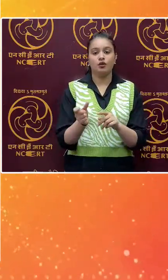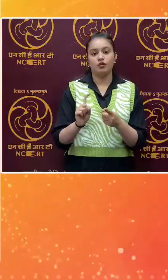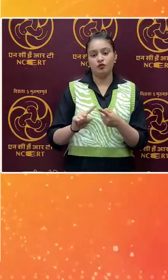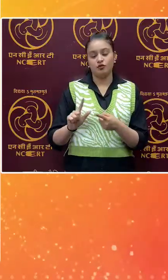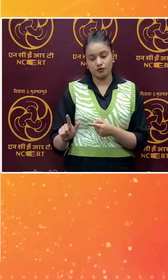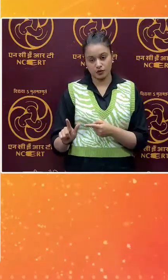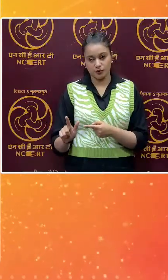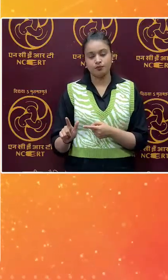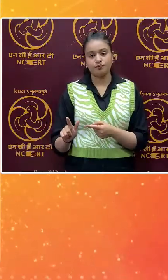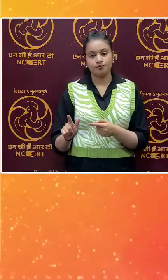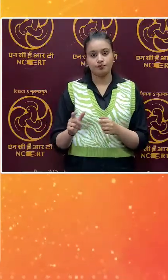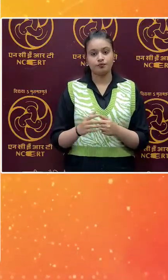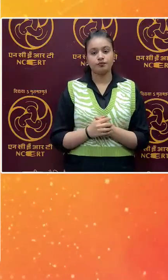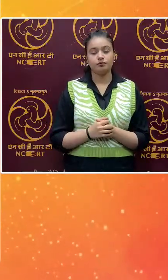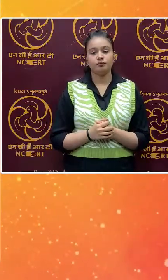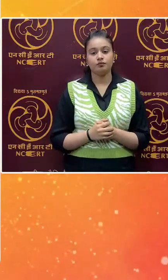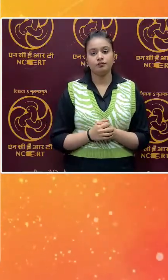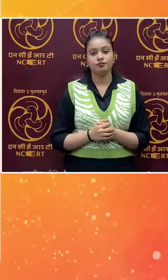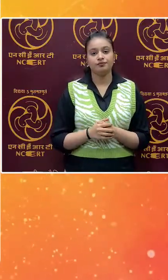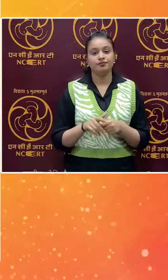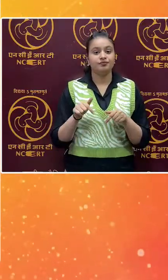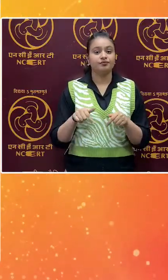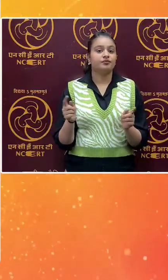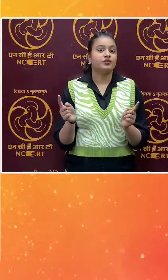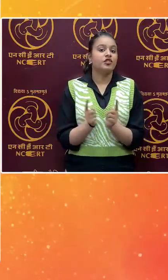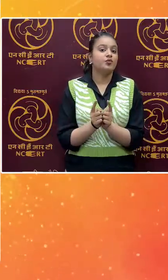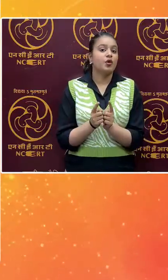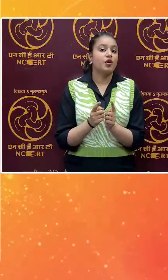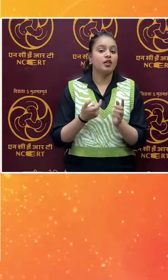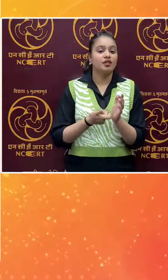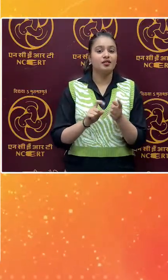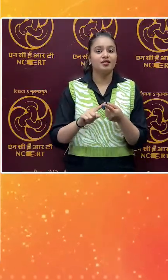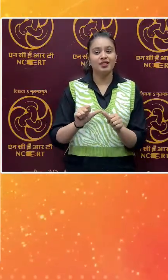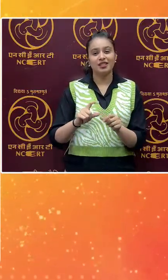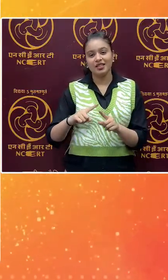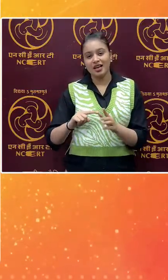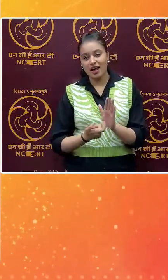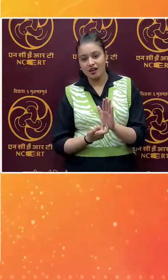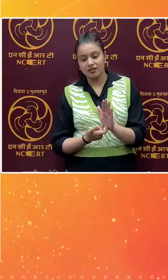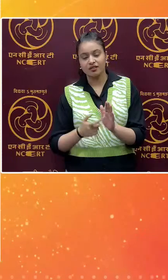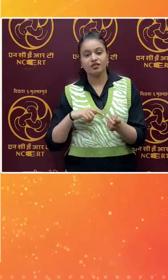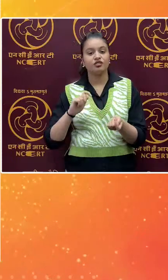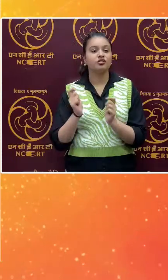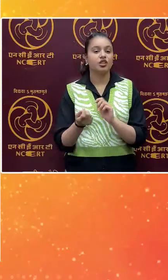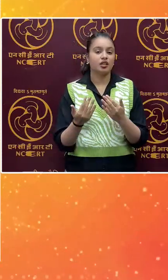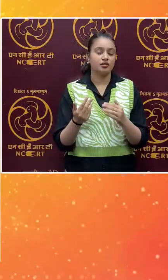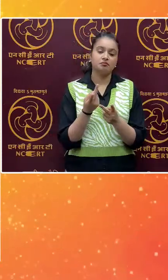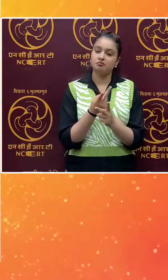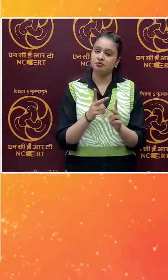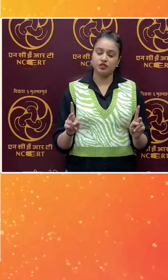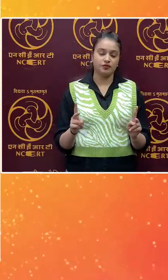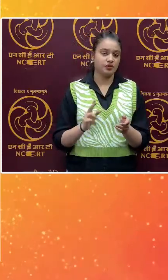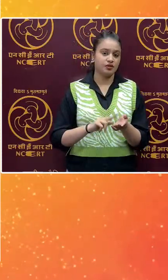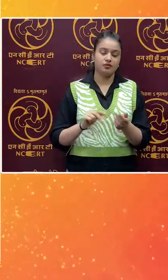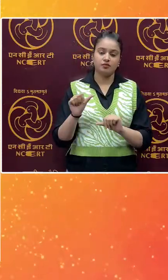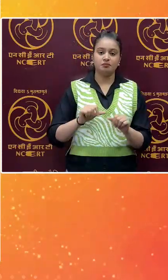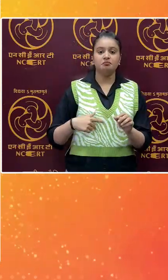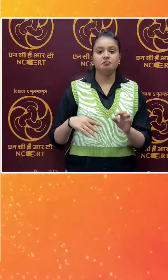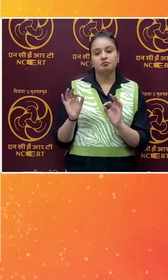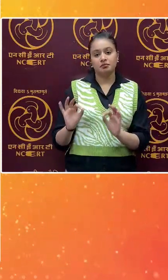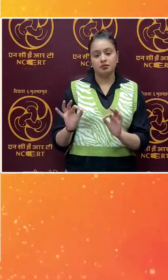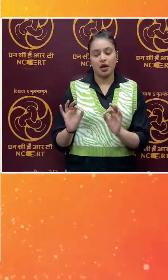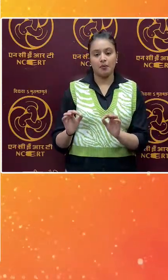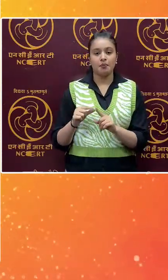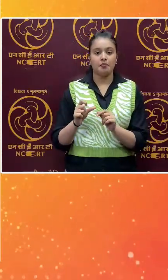reactors. That's right. This is right. So small reactor agenda is an entirely All right. different science. Very nicely presented,